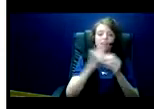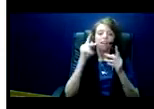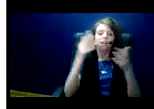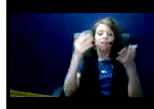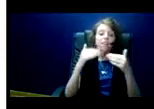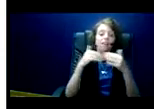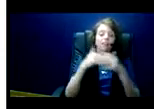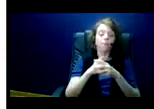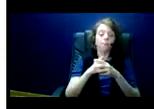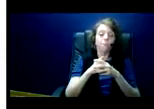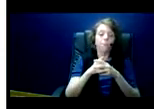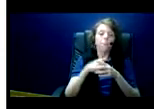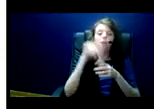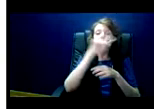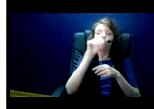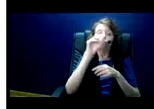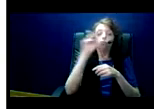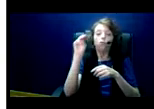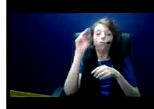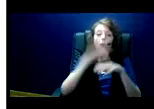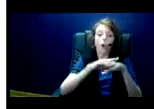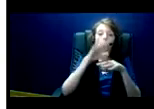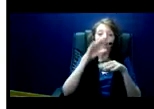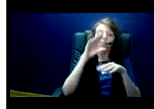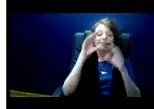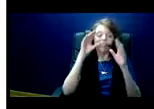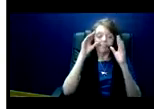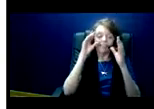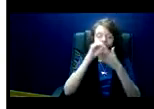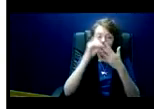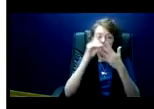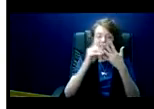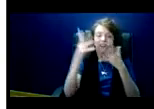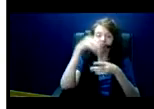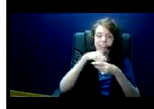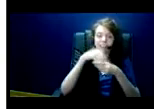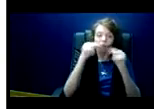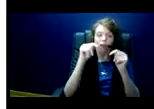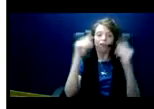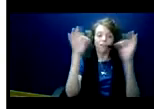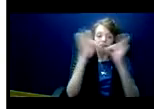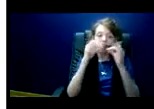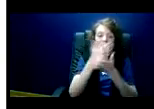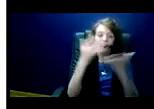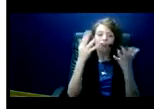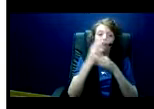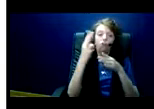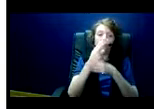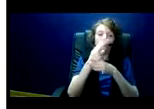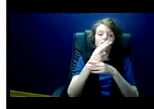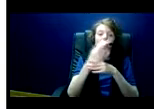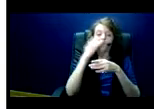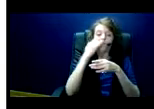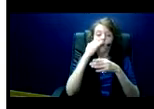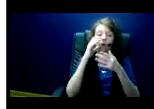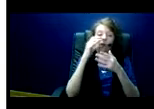is to the opposite, zoom in on some details. So instead of trying to fit everything into your computer's camera, use a phone and flip it and